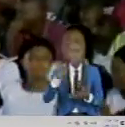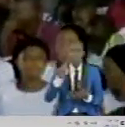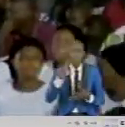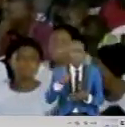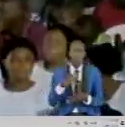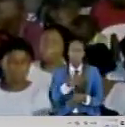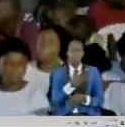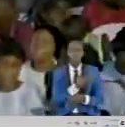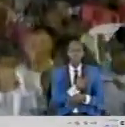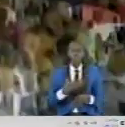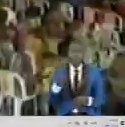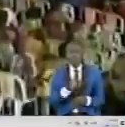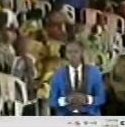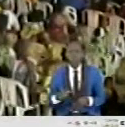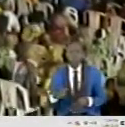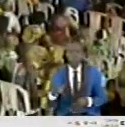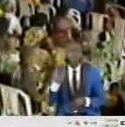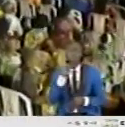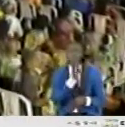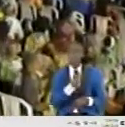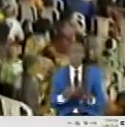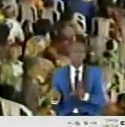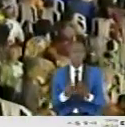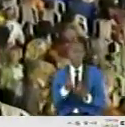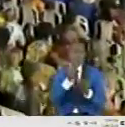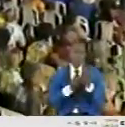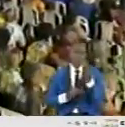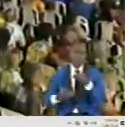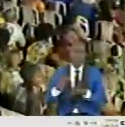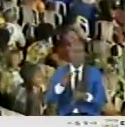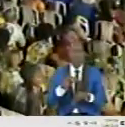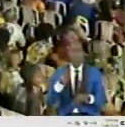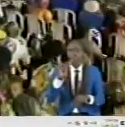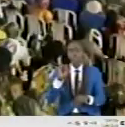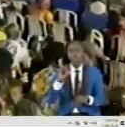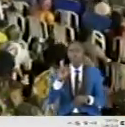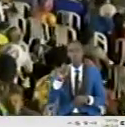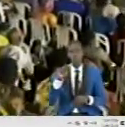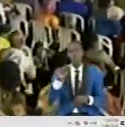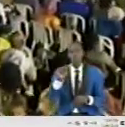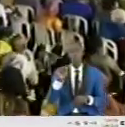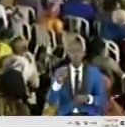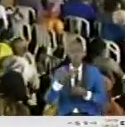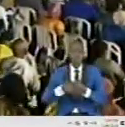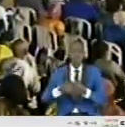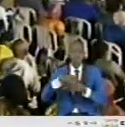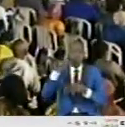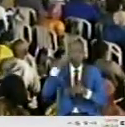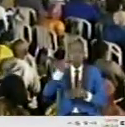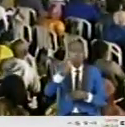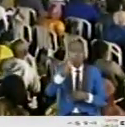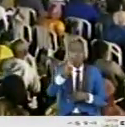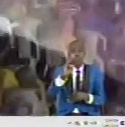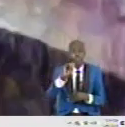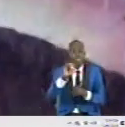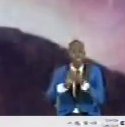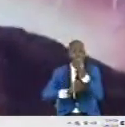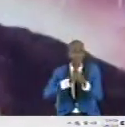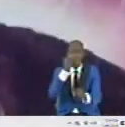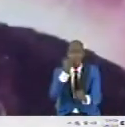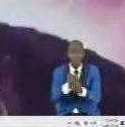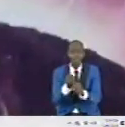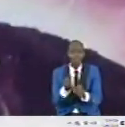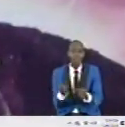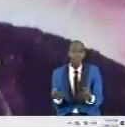Israel did each manner 40 years think about that until they came to